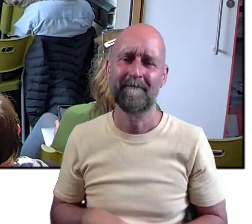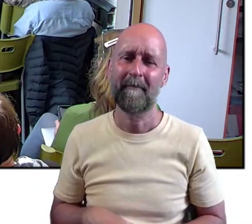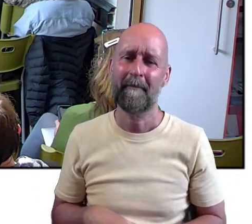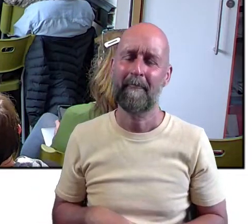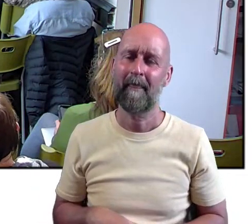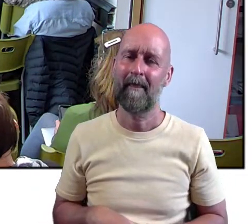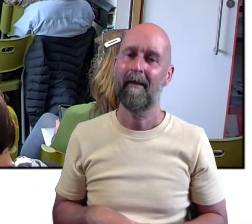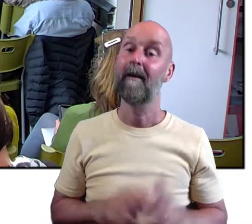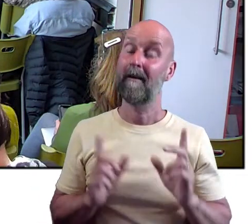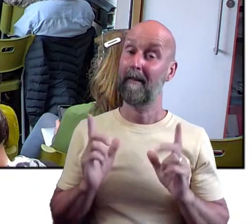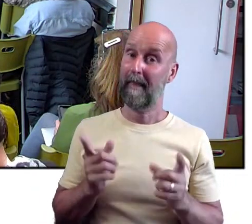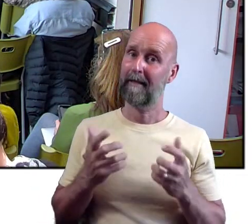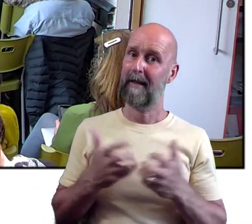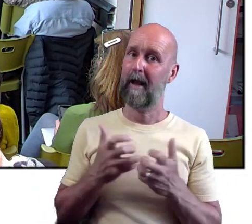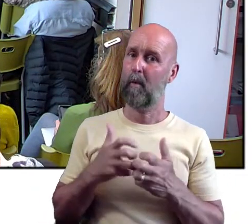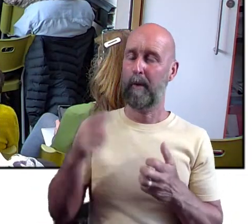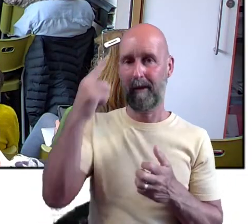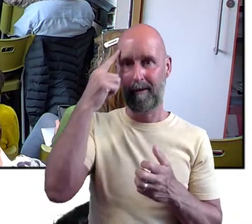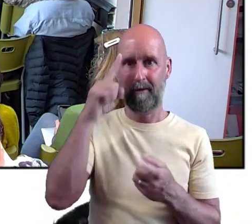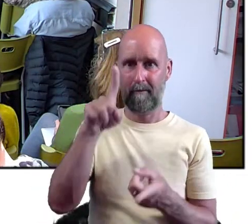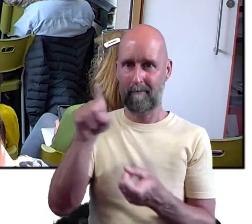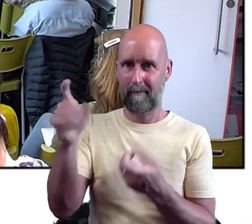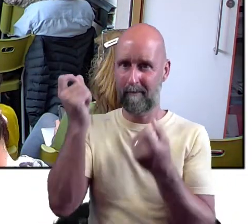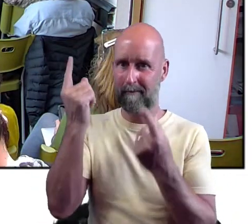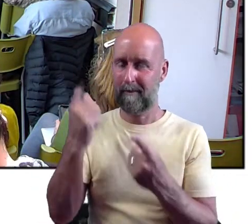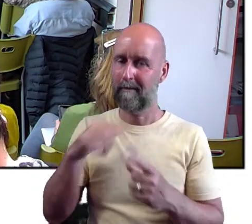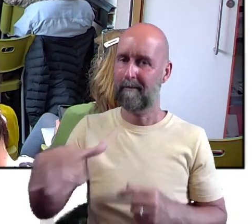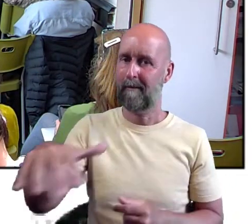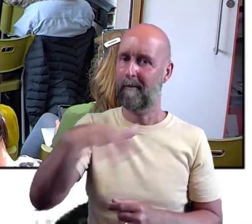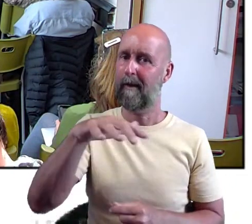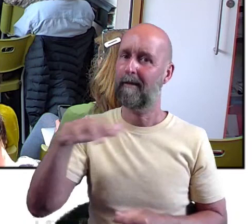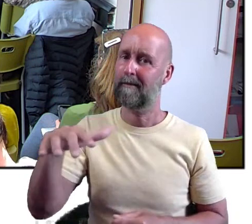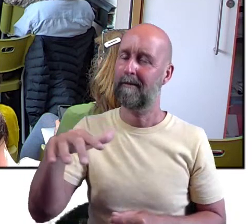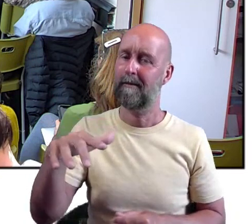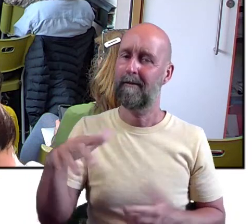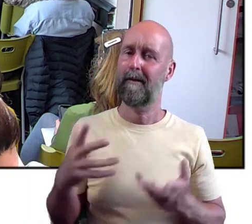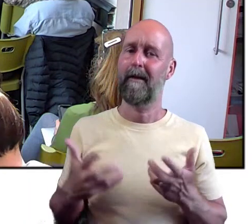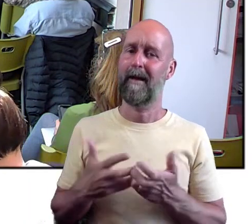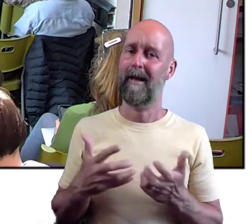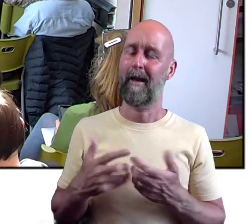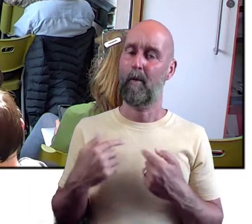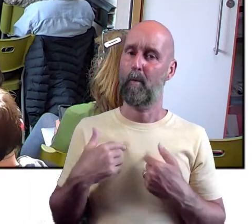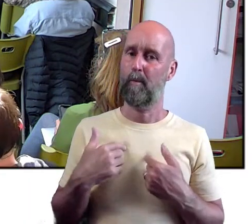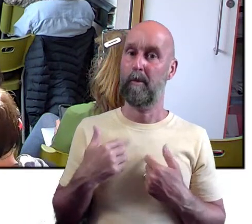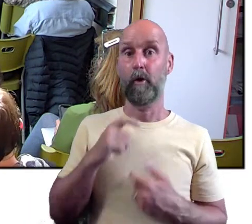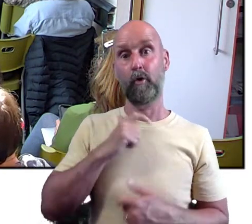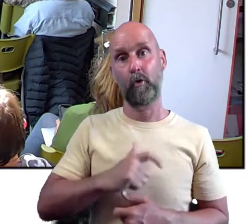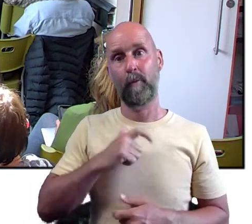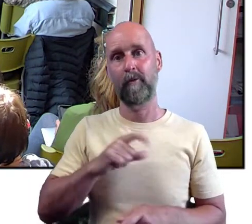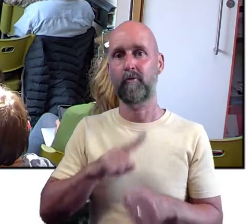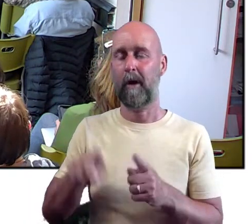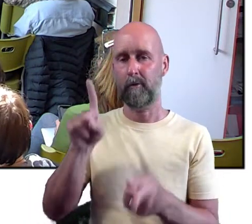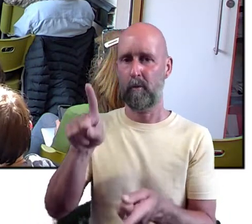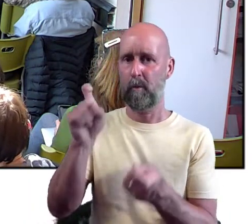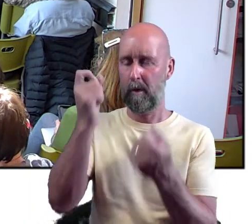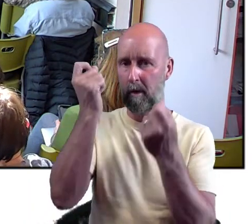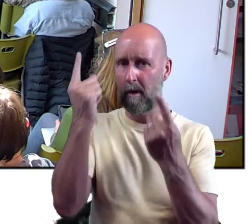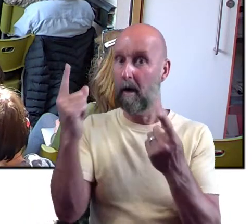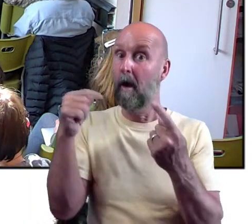about how we navigate place and yeah, the ways we, like as humans, attempt to make sense of an experience.